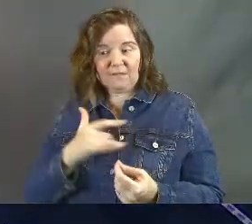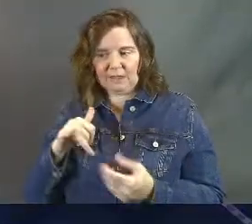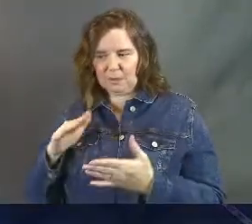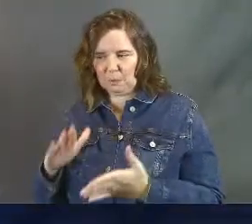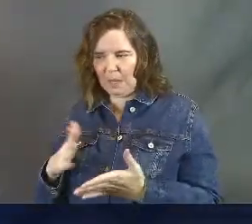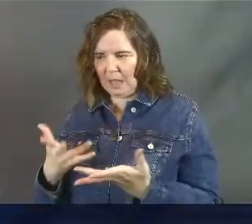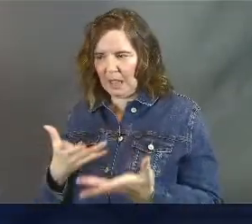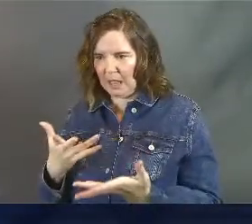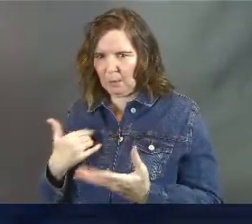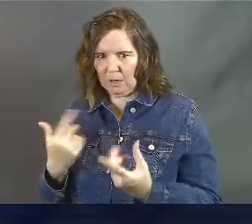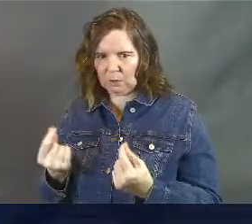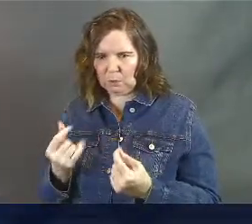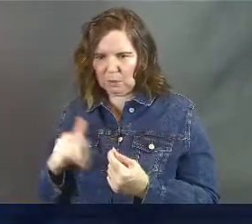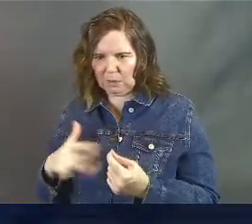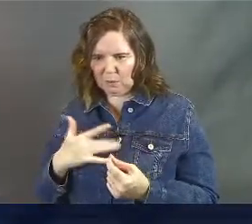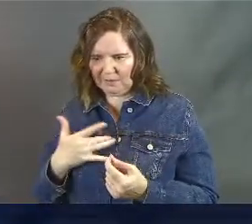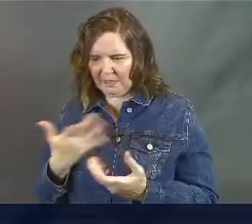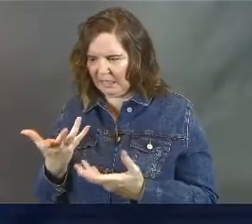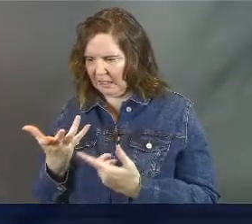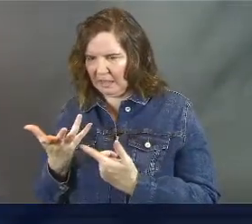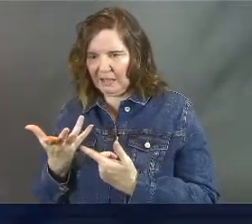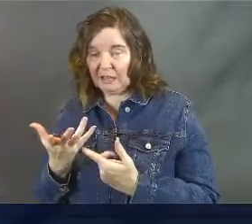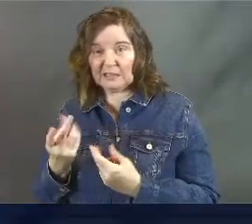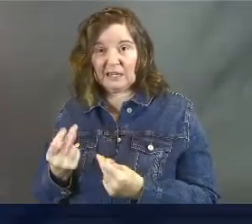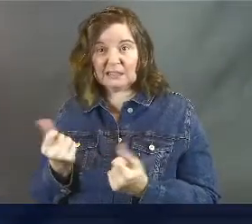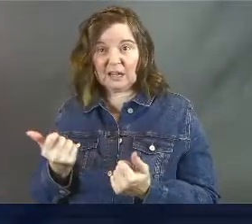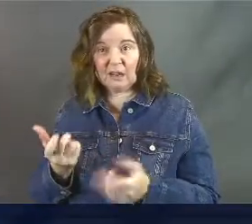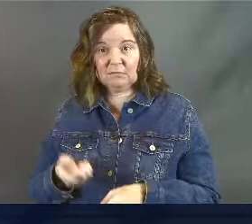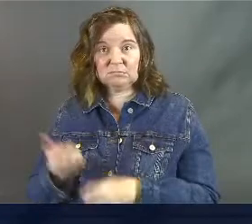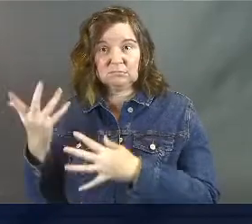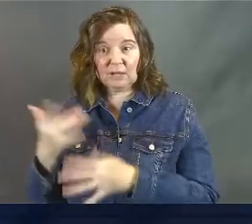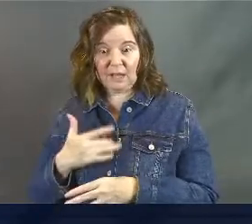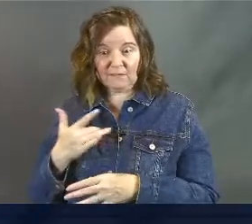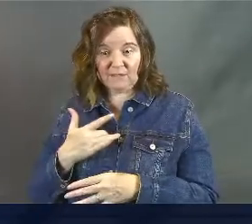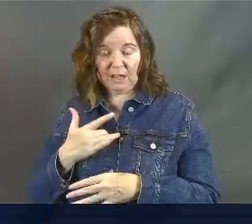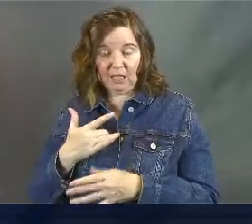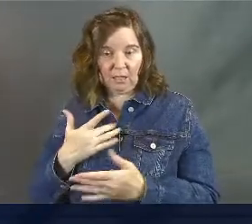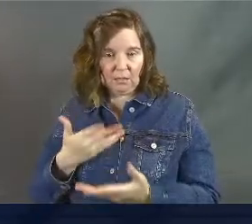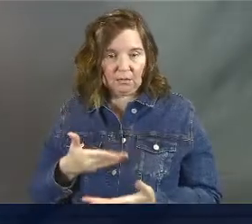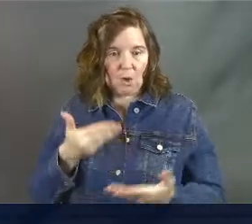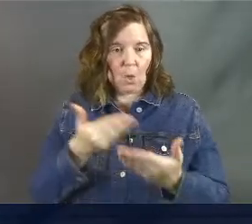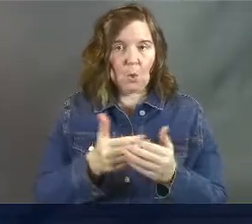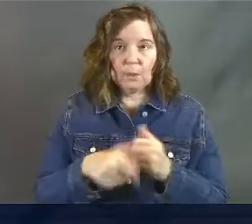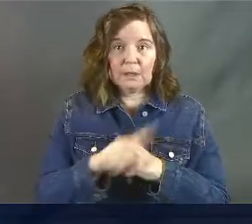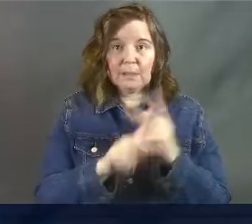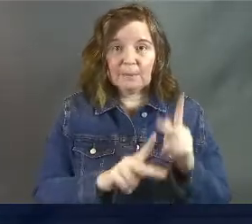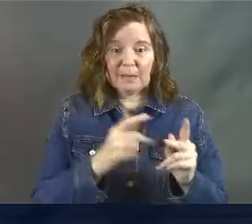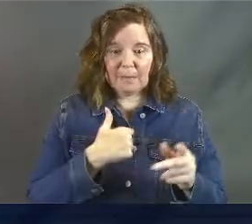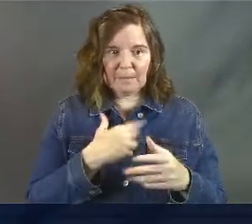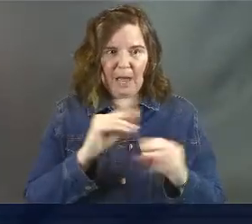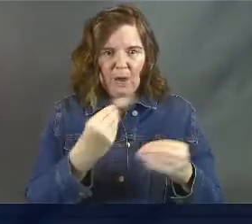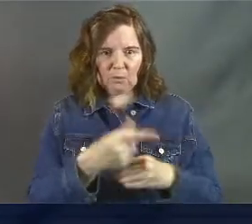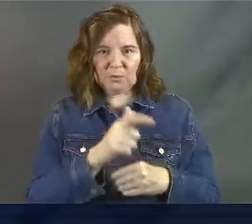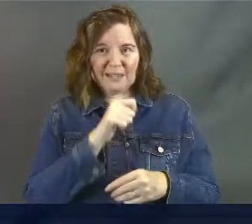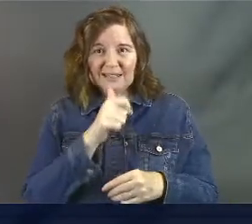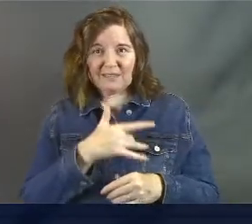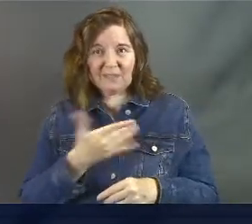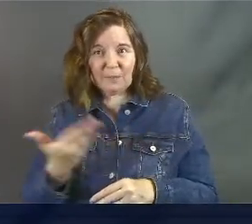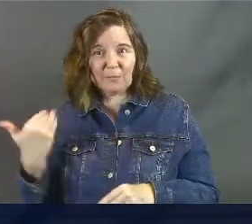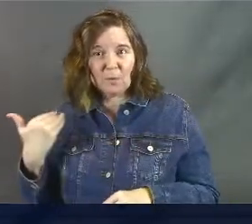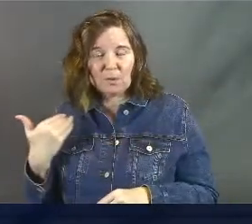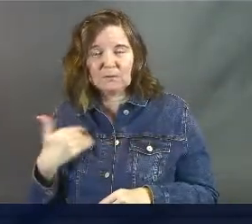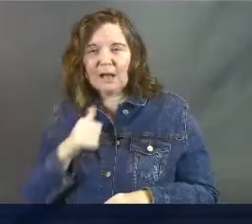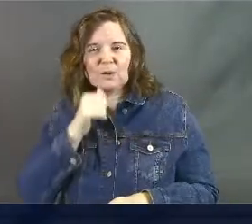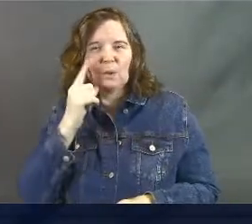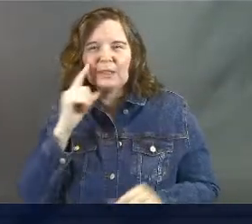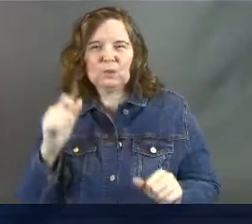way, Pastor. What do I do with those feelings? Can I suddenly feel a closeness with these people in my outgroup that I never felt before?